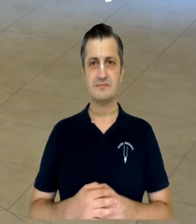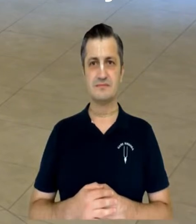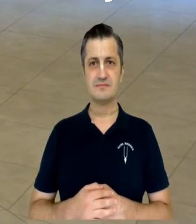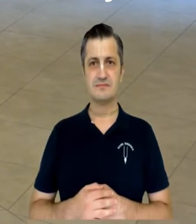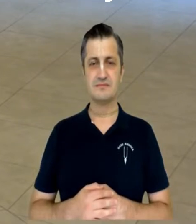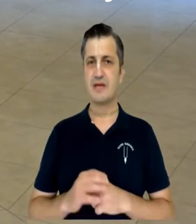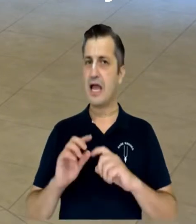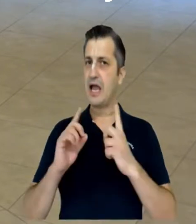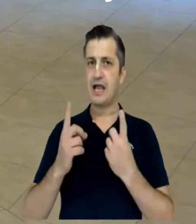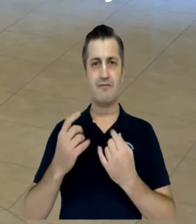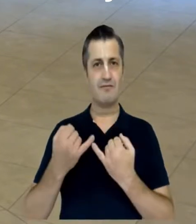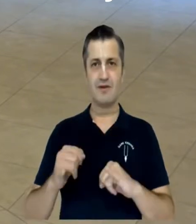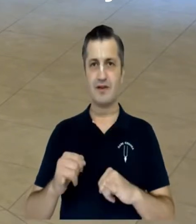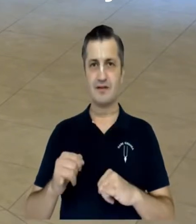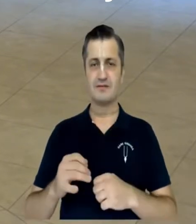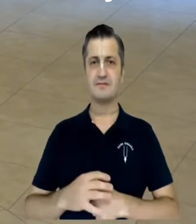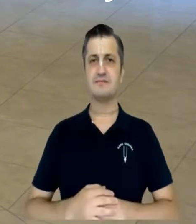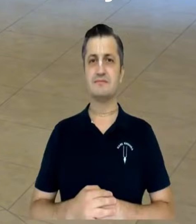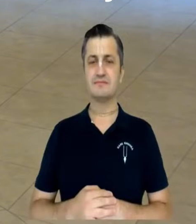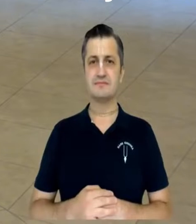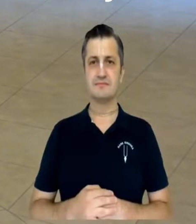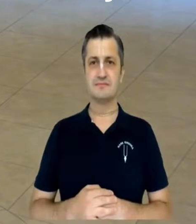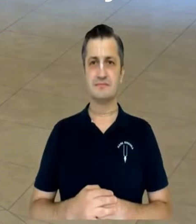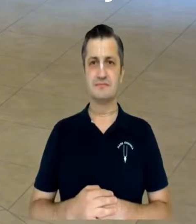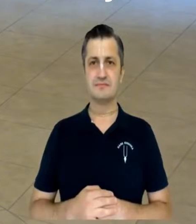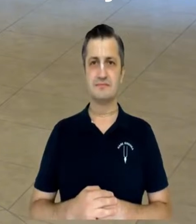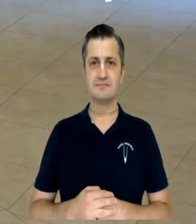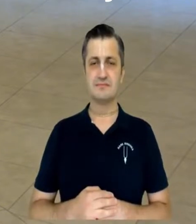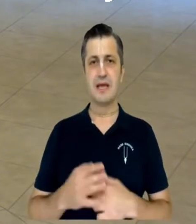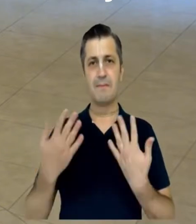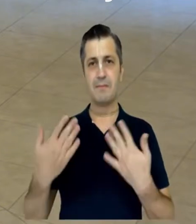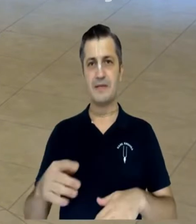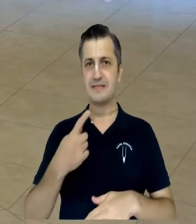infallible. Uchyate is said.